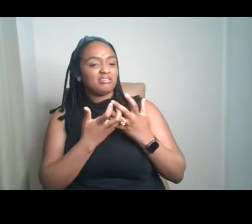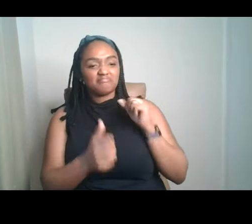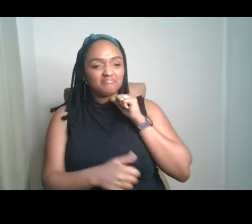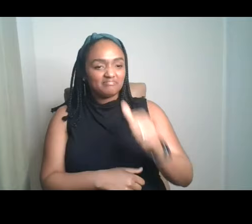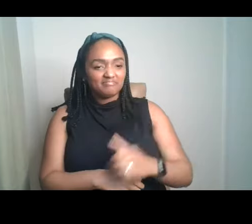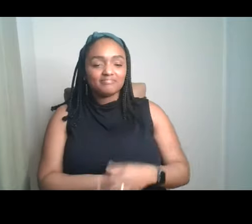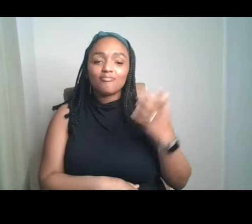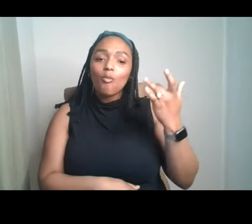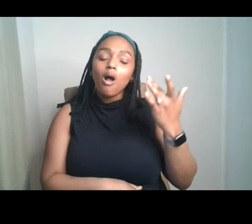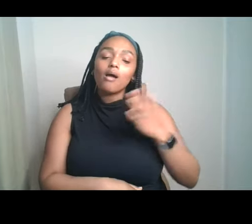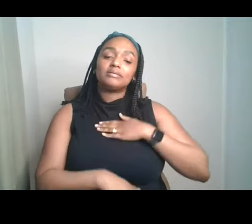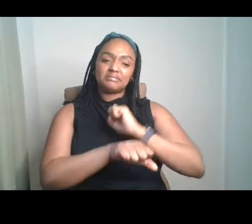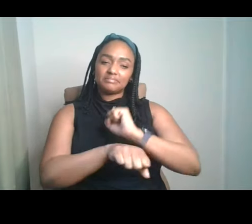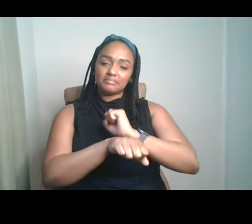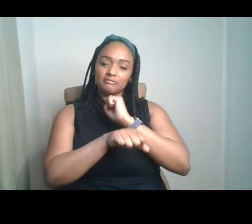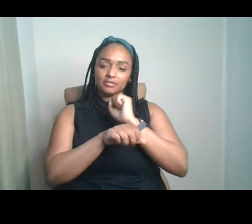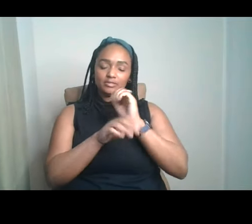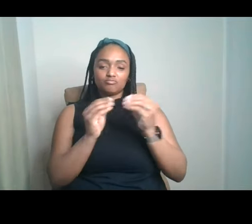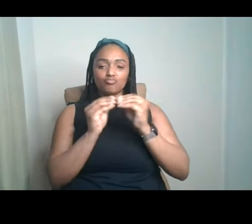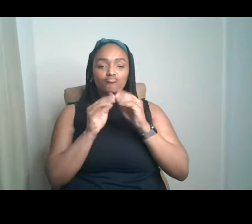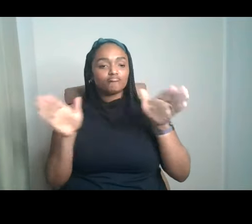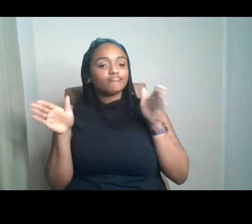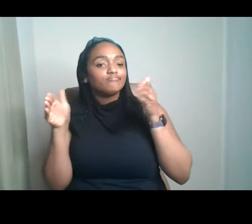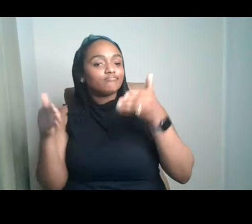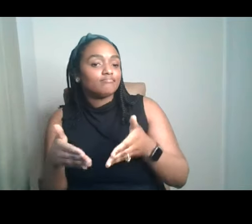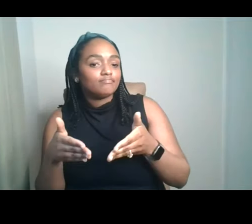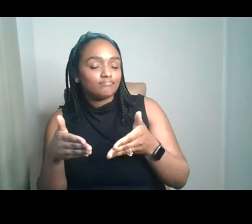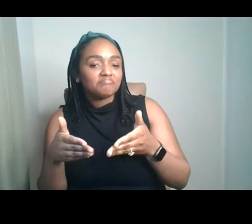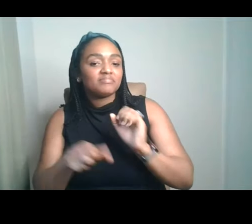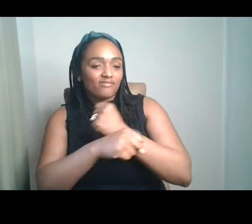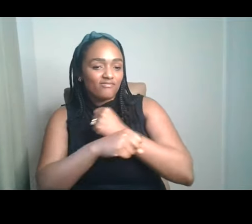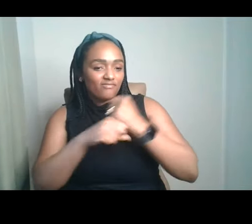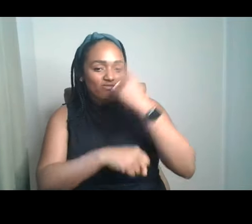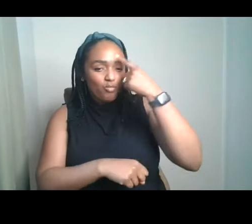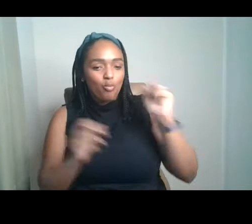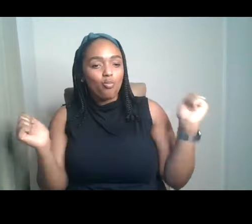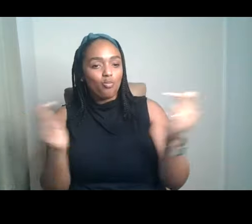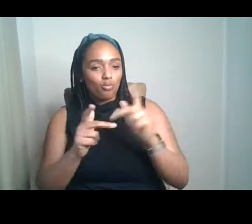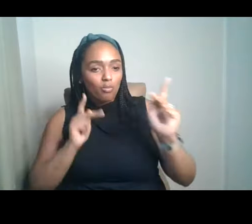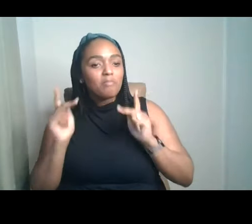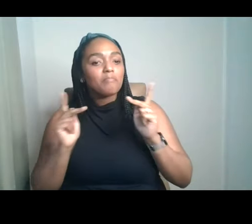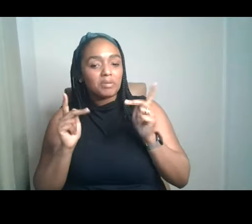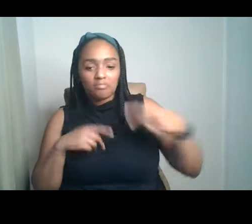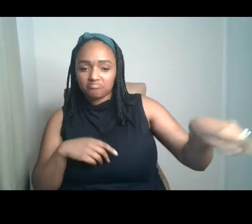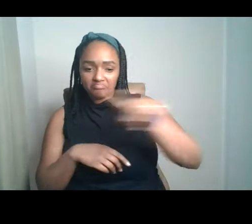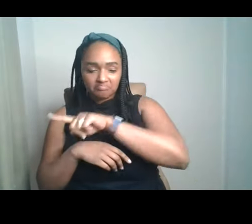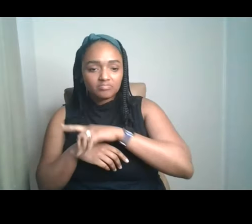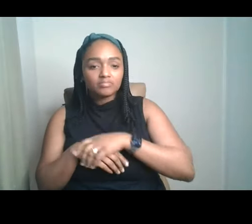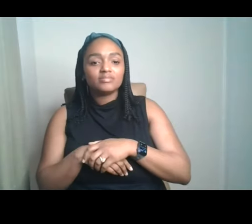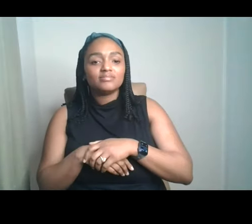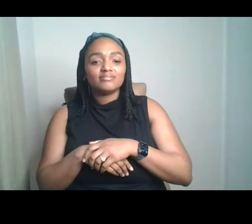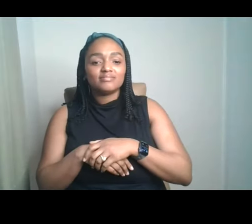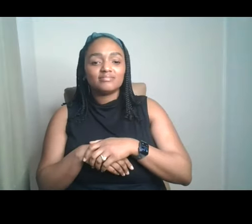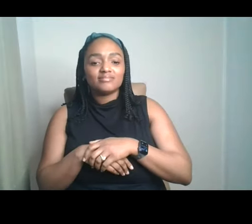really the work that I do is about fighting for all people in like the least corny way possible